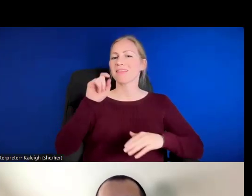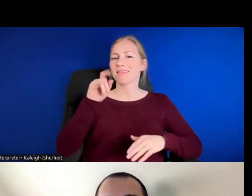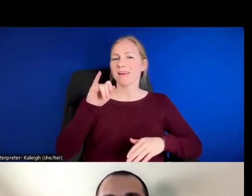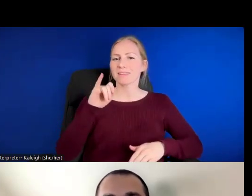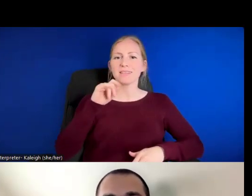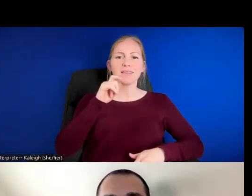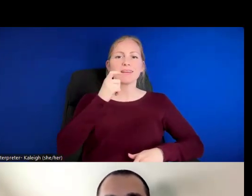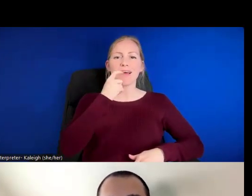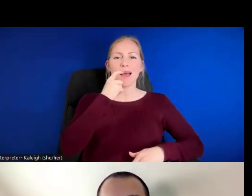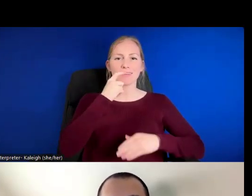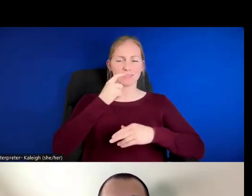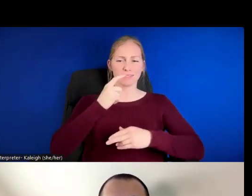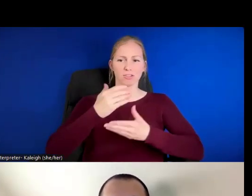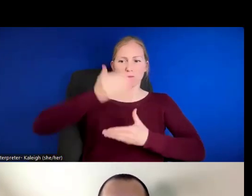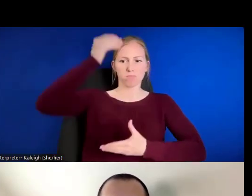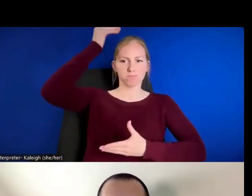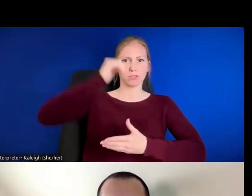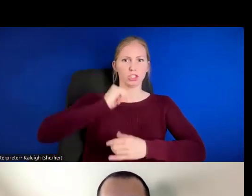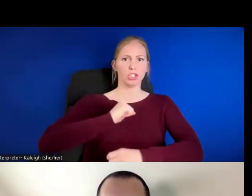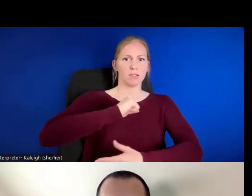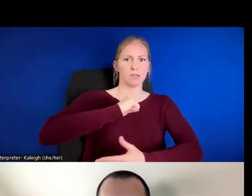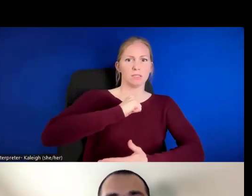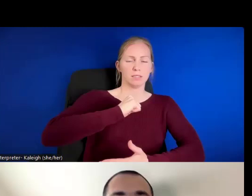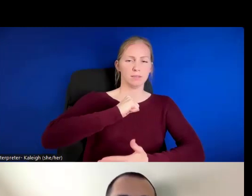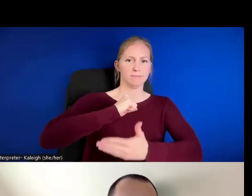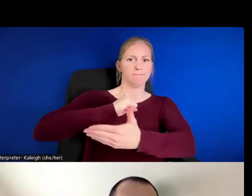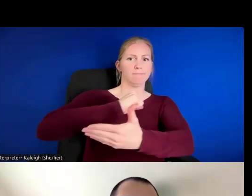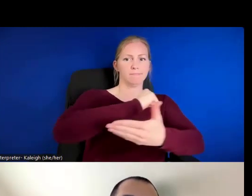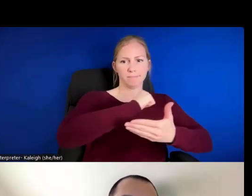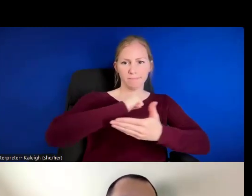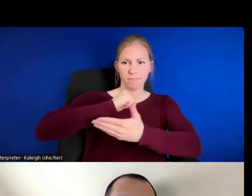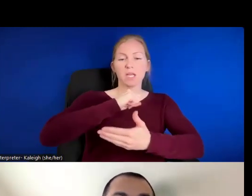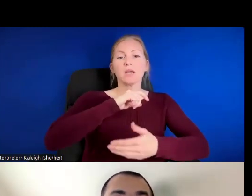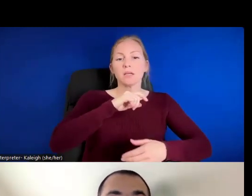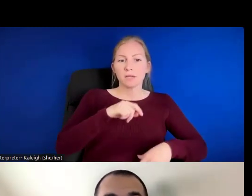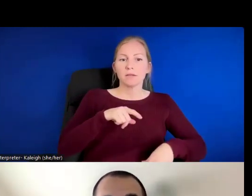patient's cell and essentially bash them